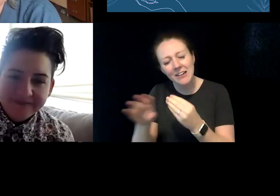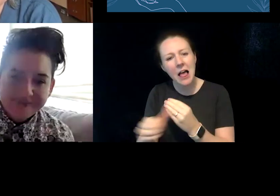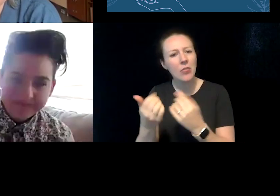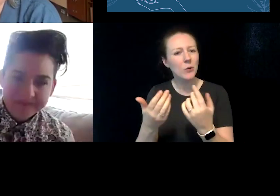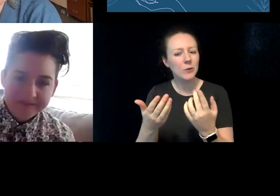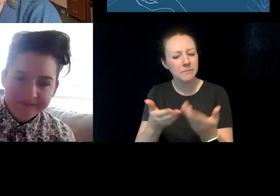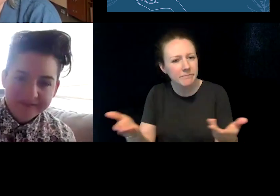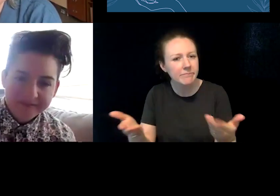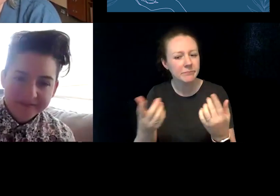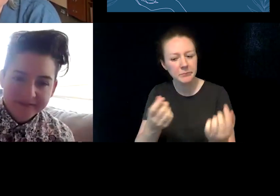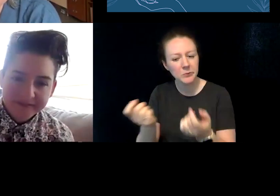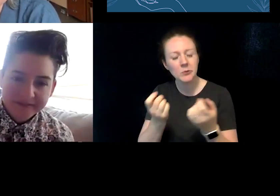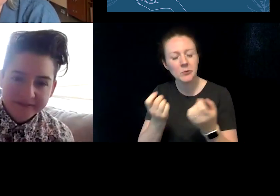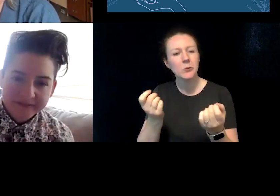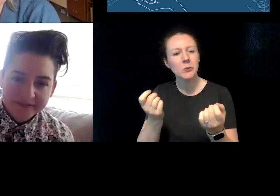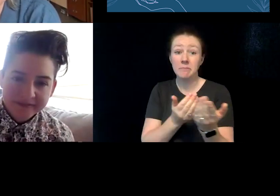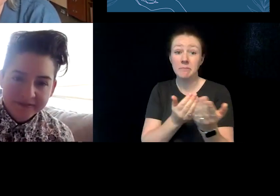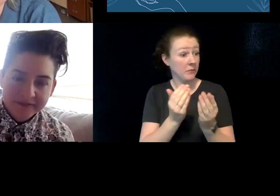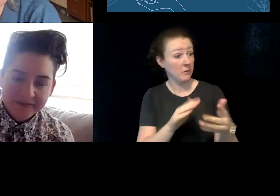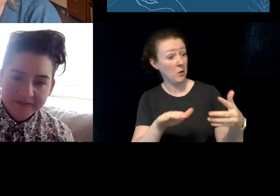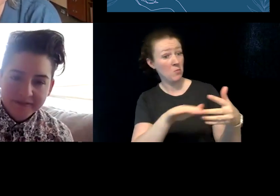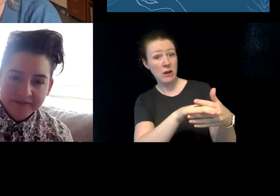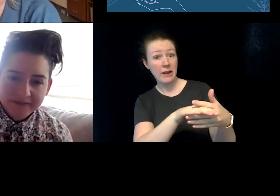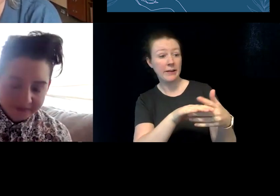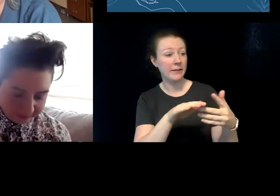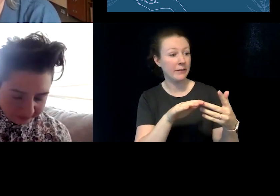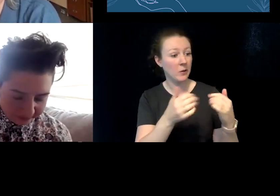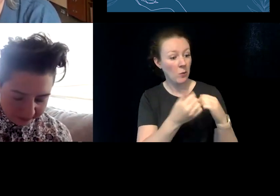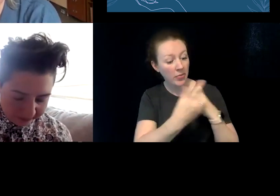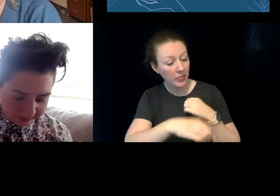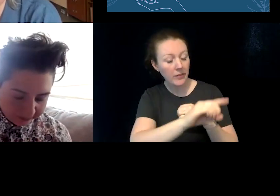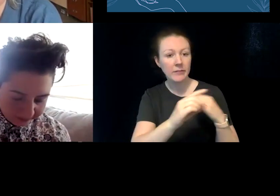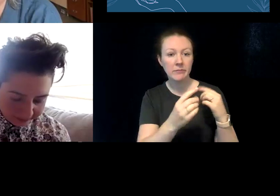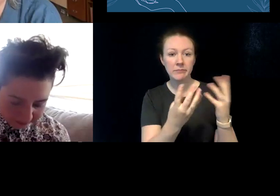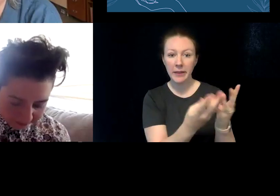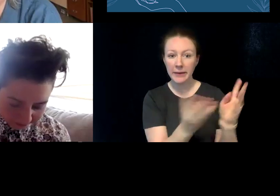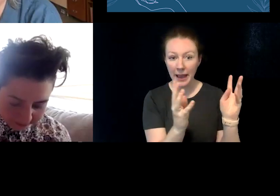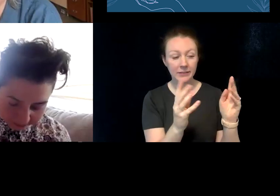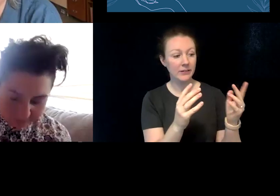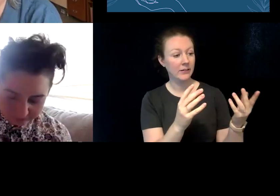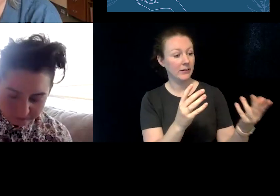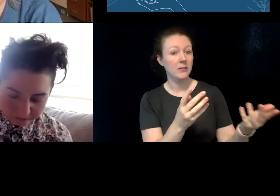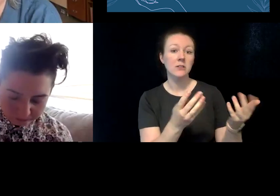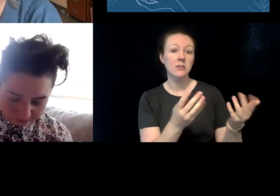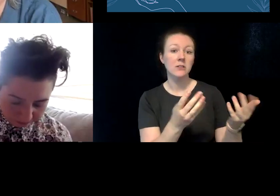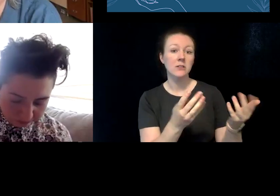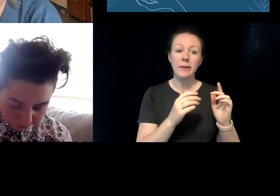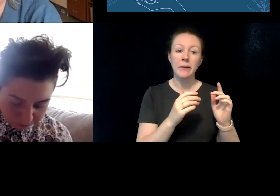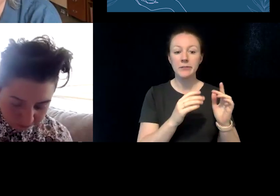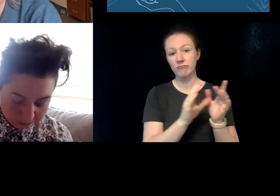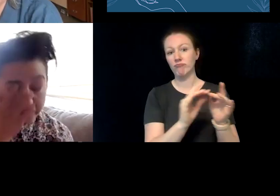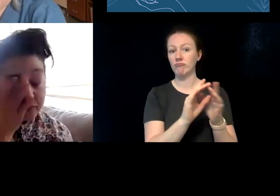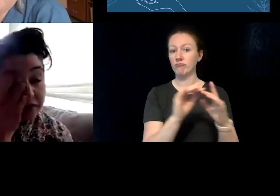people, even on break, to give me something to talk about that is not the piece that we're working on. Hunkering, yes,